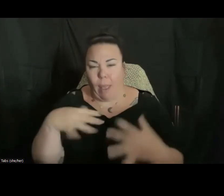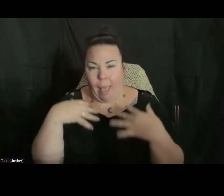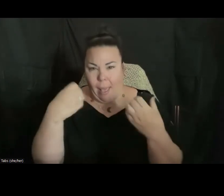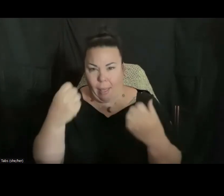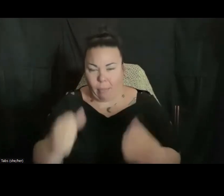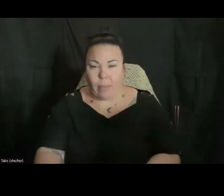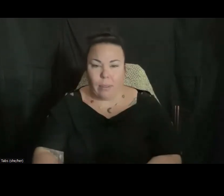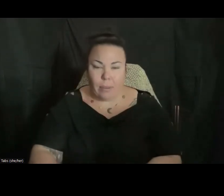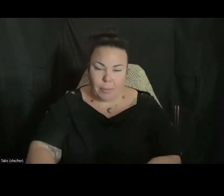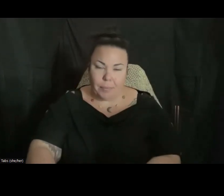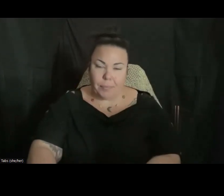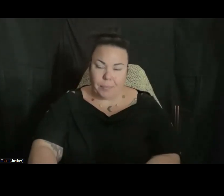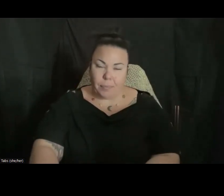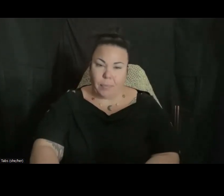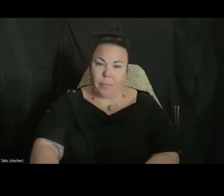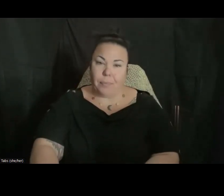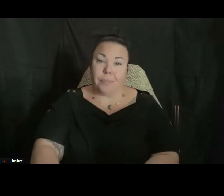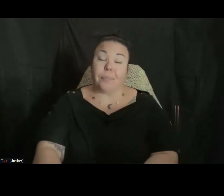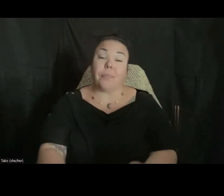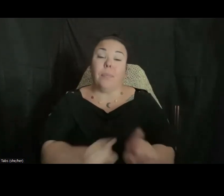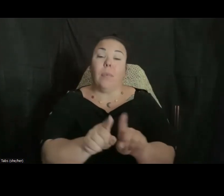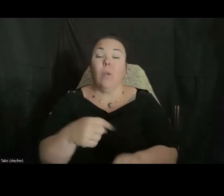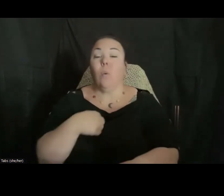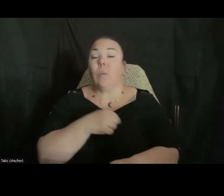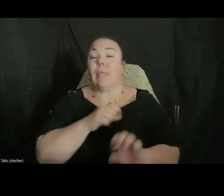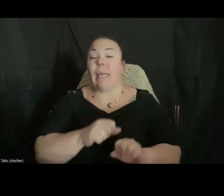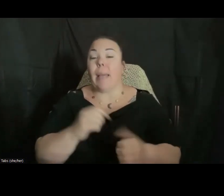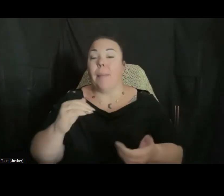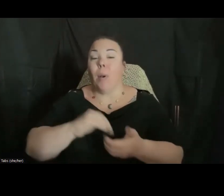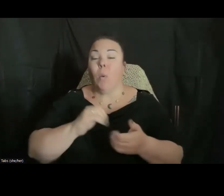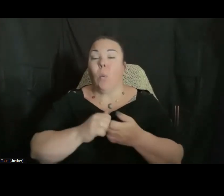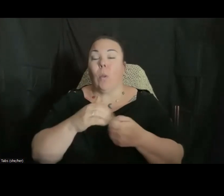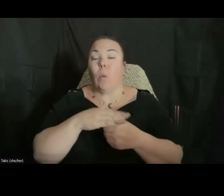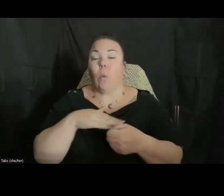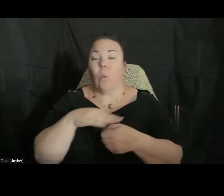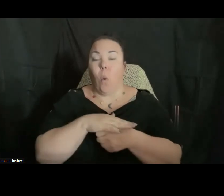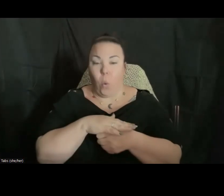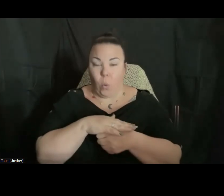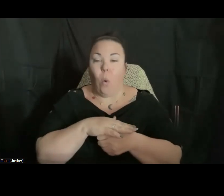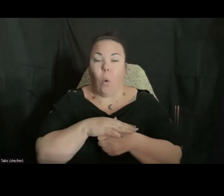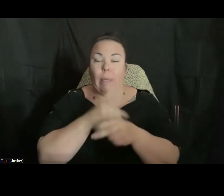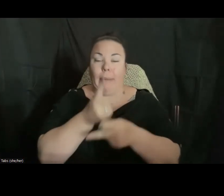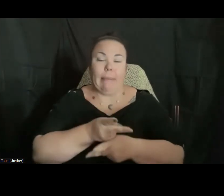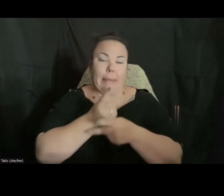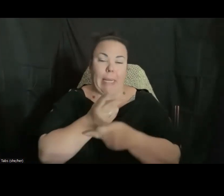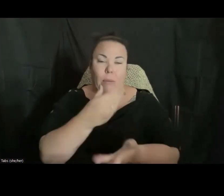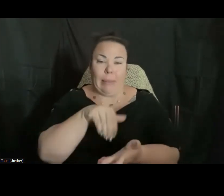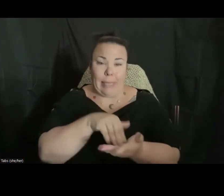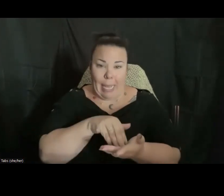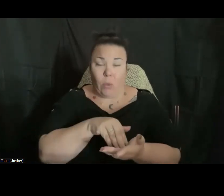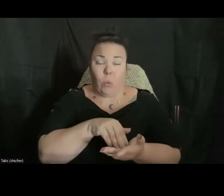also, through this project, partner with local community health centers on the ground to be able to